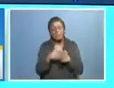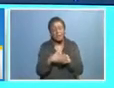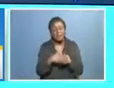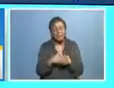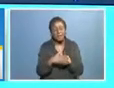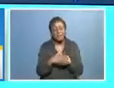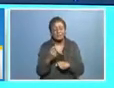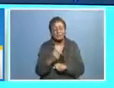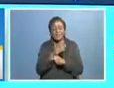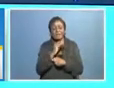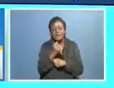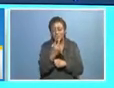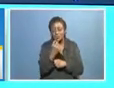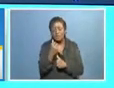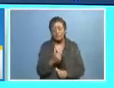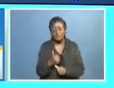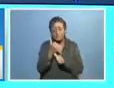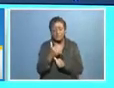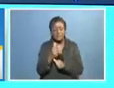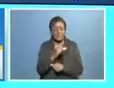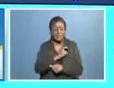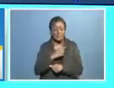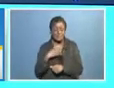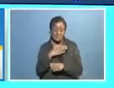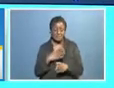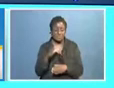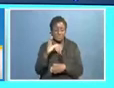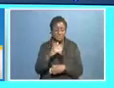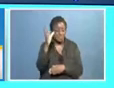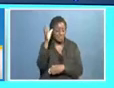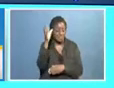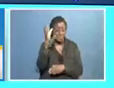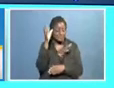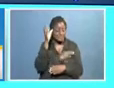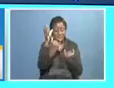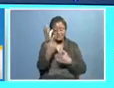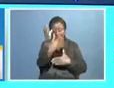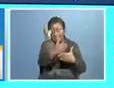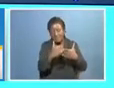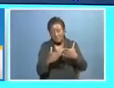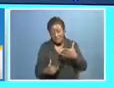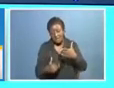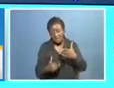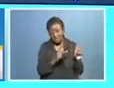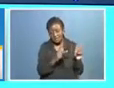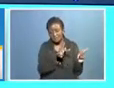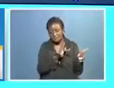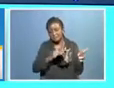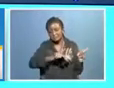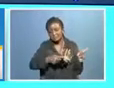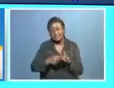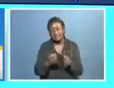Well, backed by 12 assistants, Police Commissioner Clayton Fernander today outlined plans to launch a multi-pronged approach